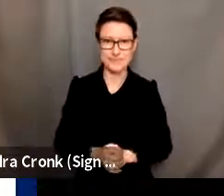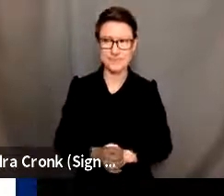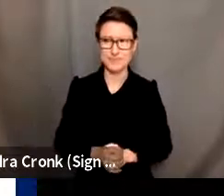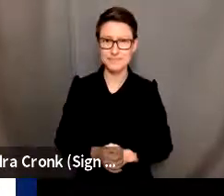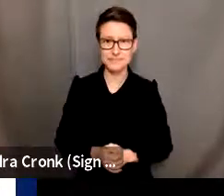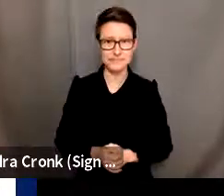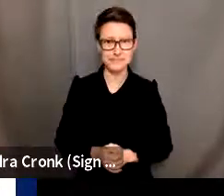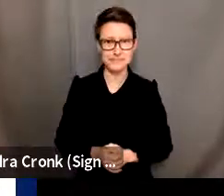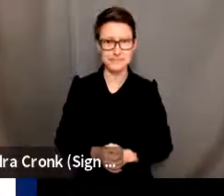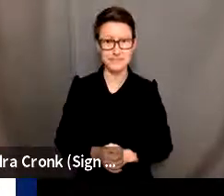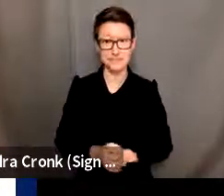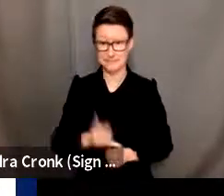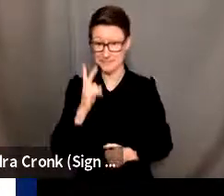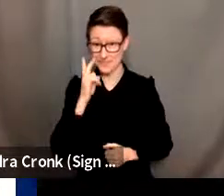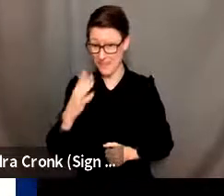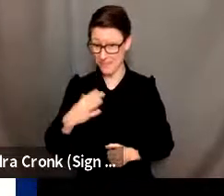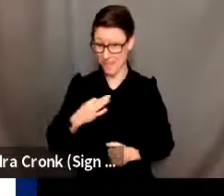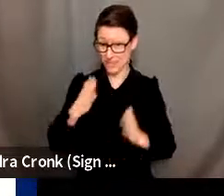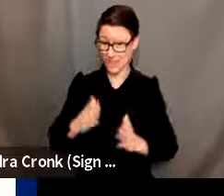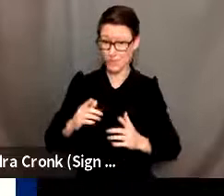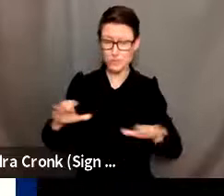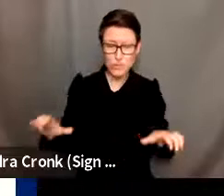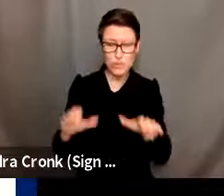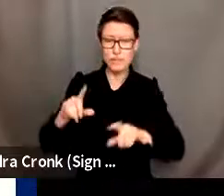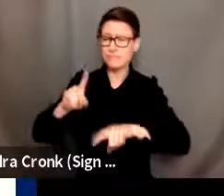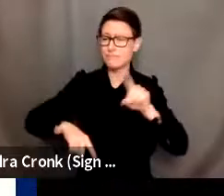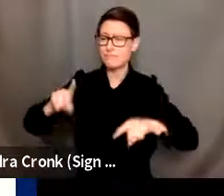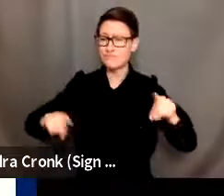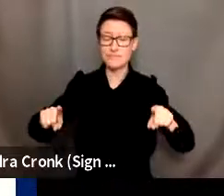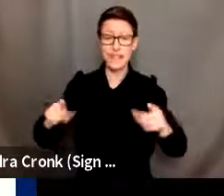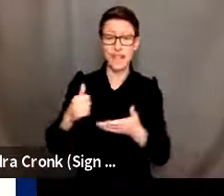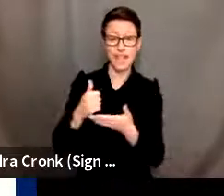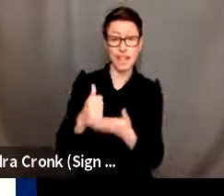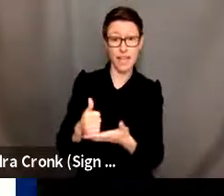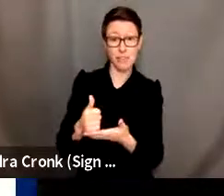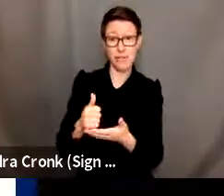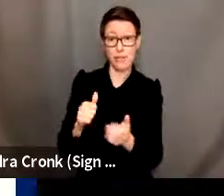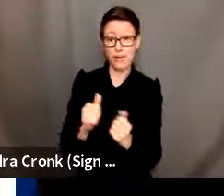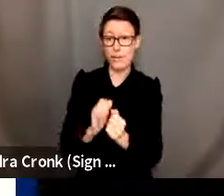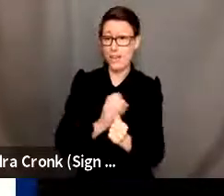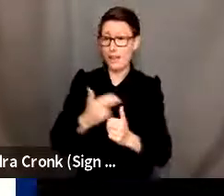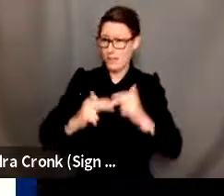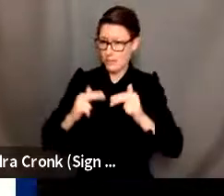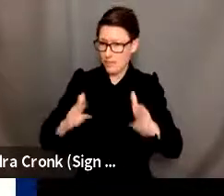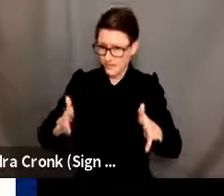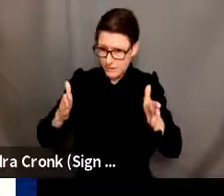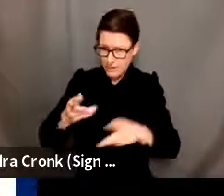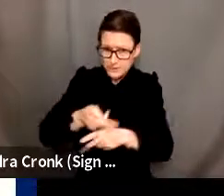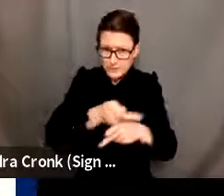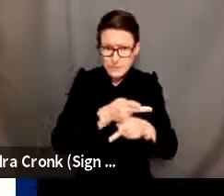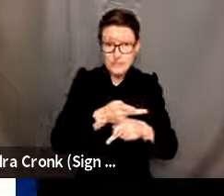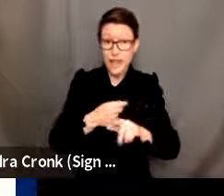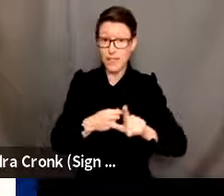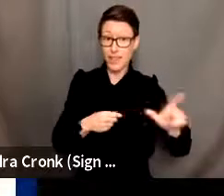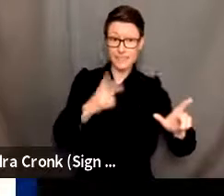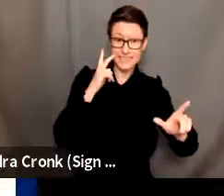Here we have volunteers doing a wide variety of things, assisting with our facility upkeep. On the left, we are making dog